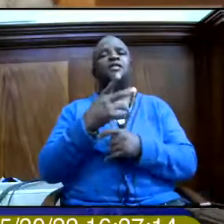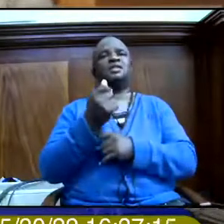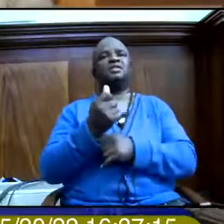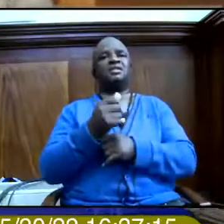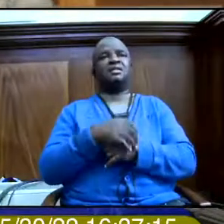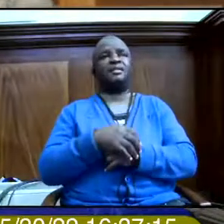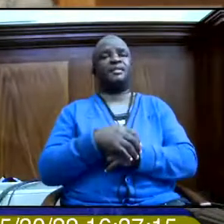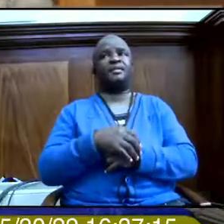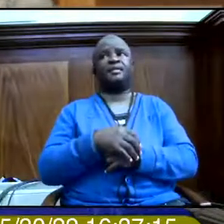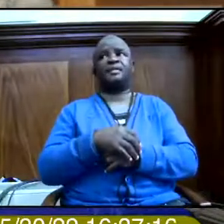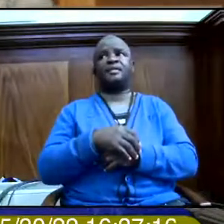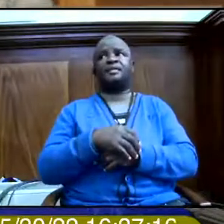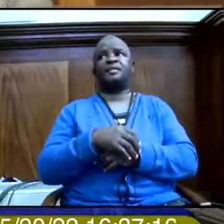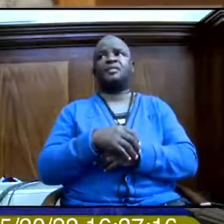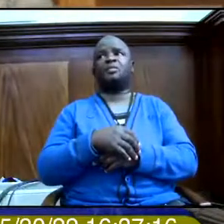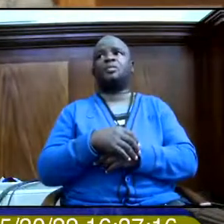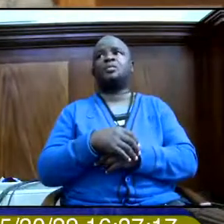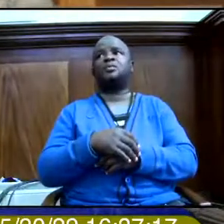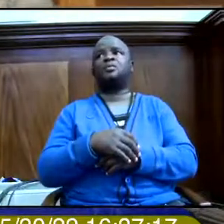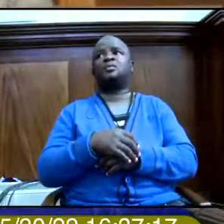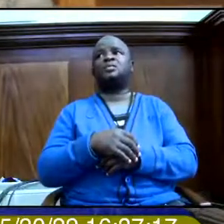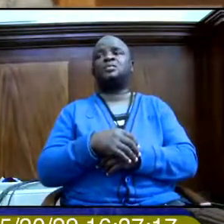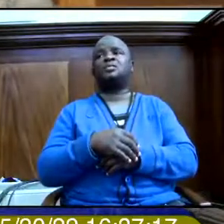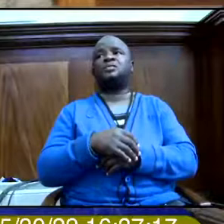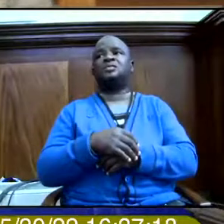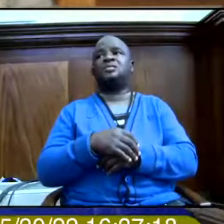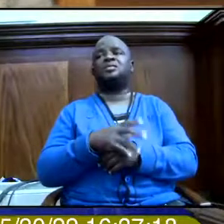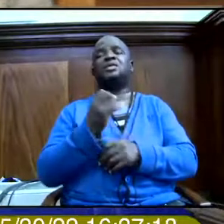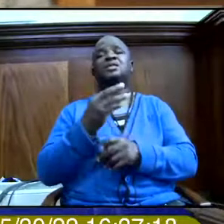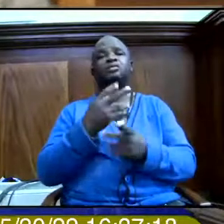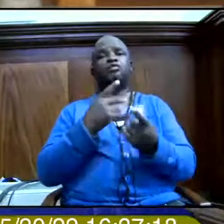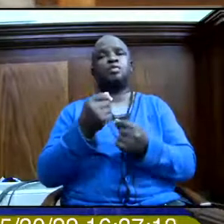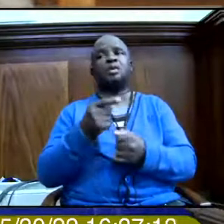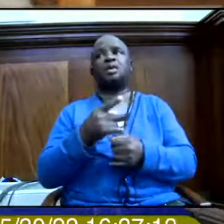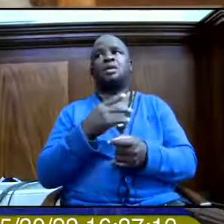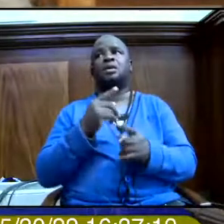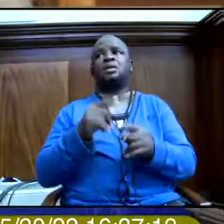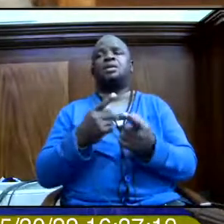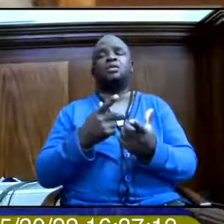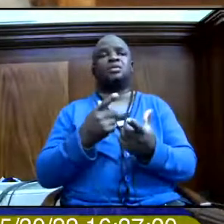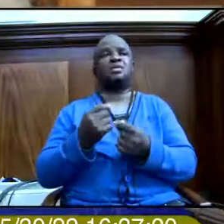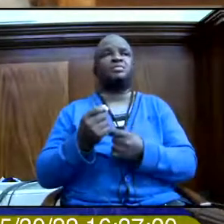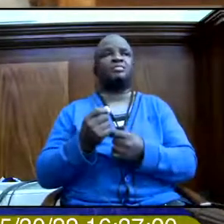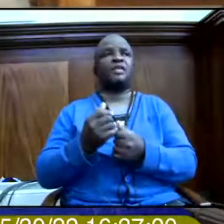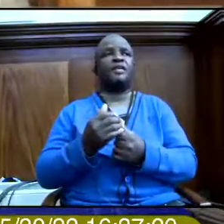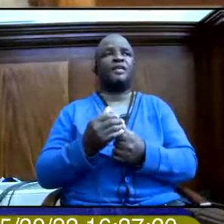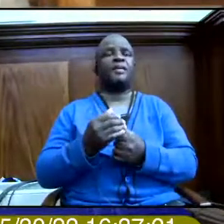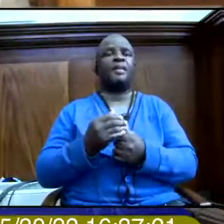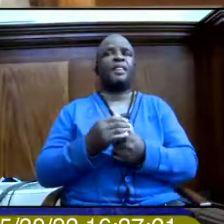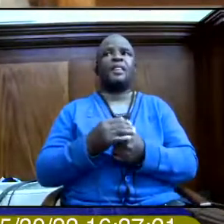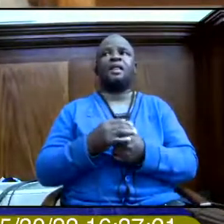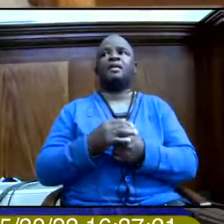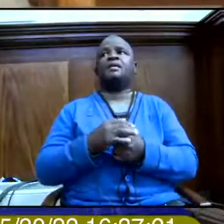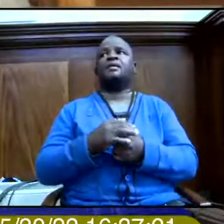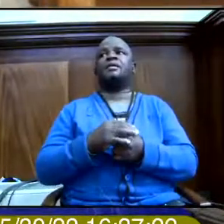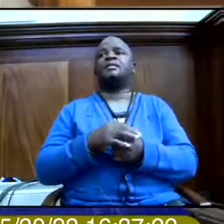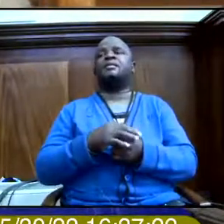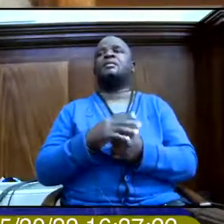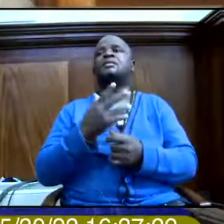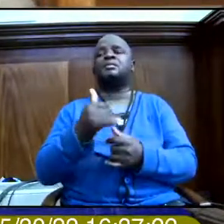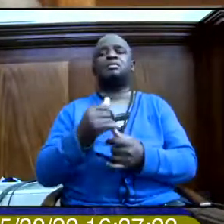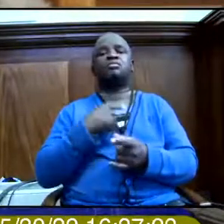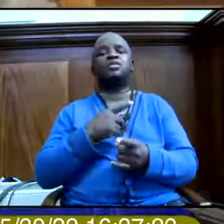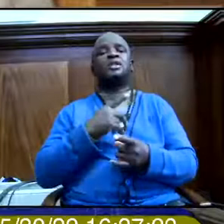terms going forward if we do that we will not have this religion of